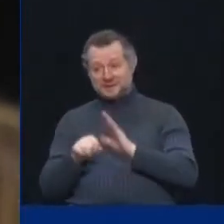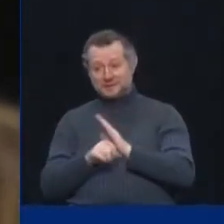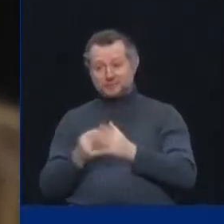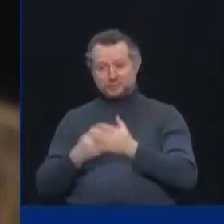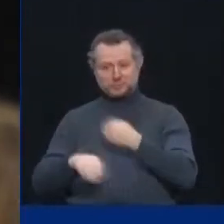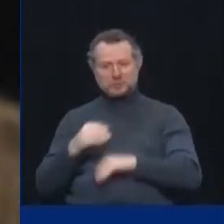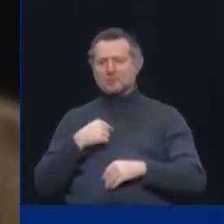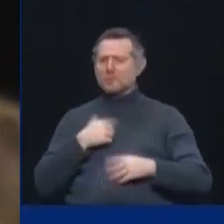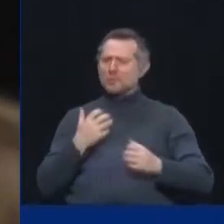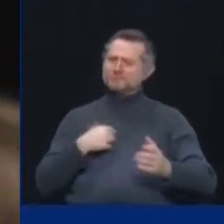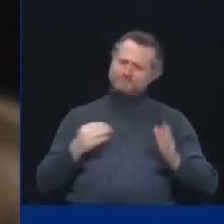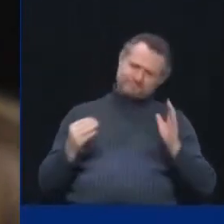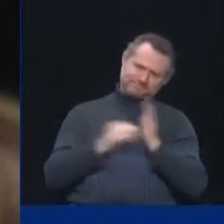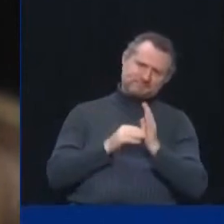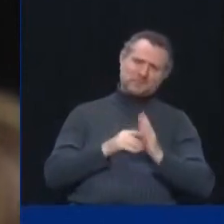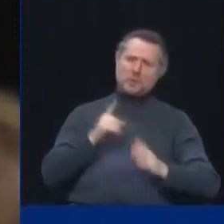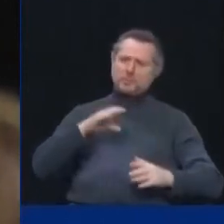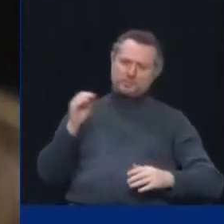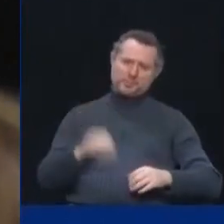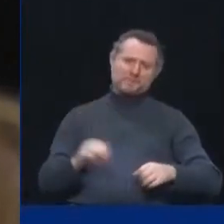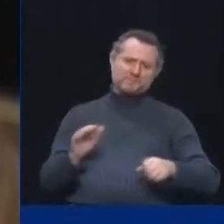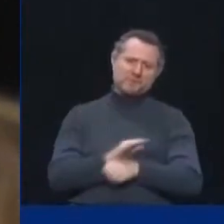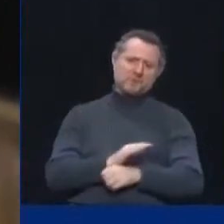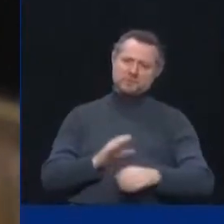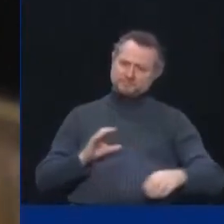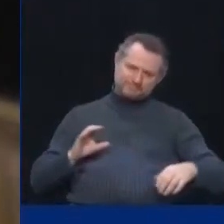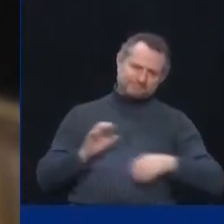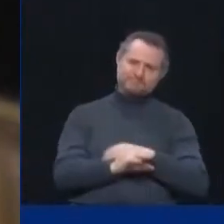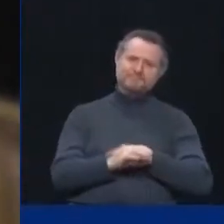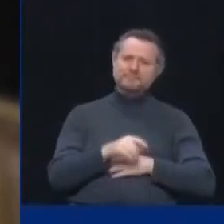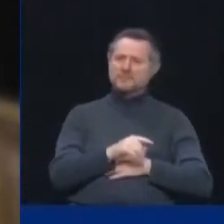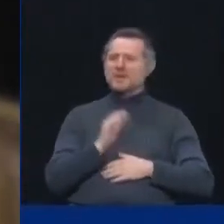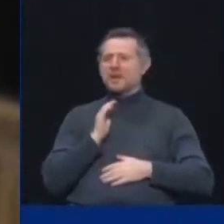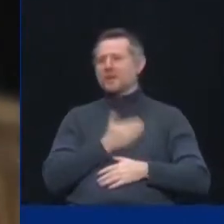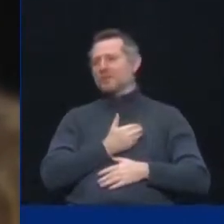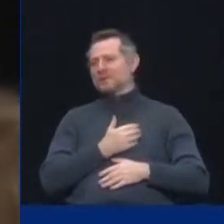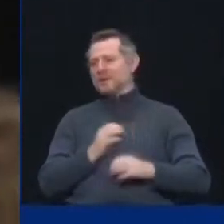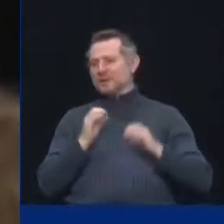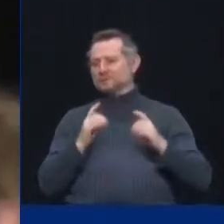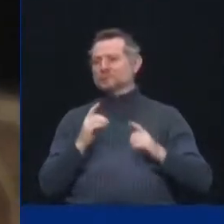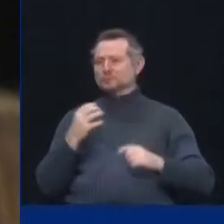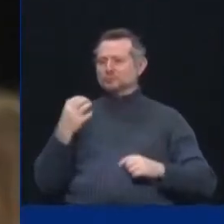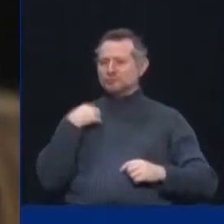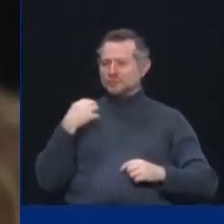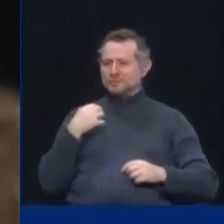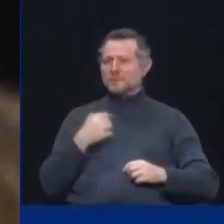finally fully funded the CFE. Our education chair, the Bronx's own Assemblyman Michael Benedetto.